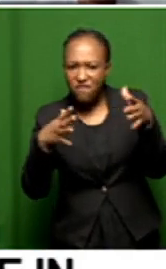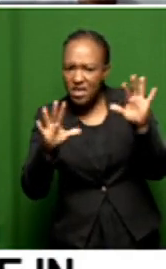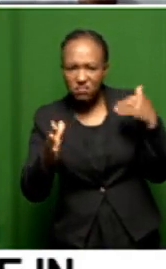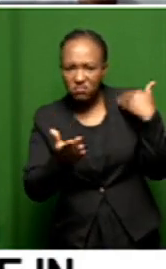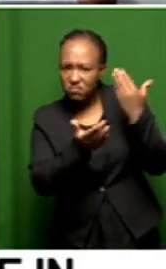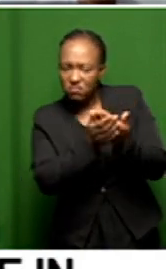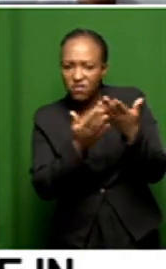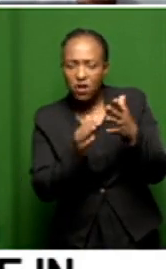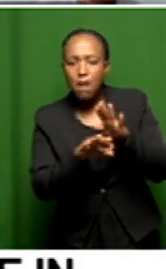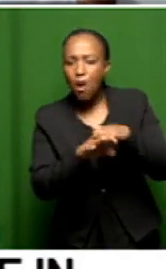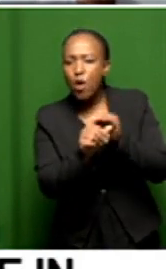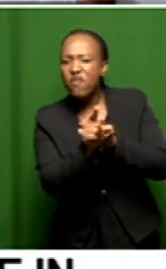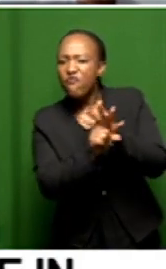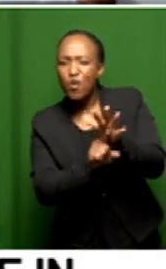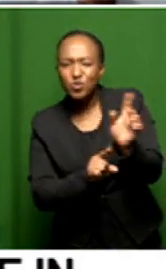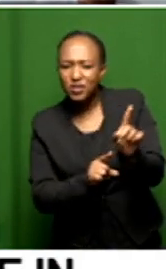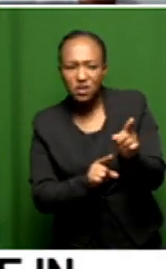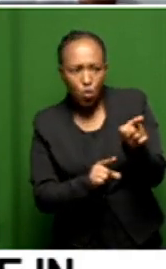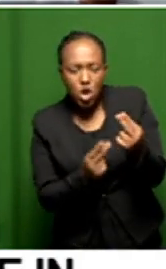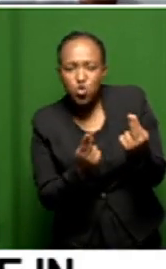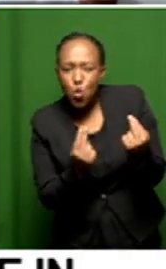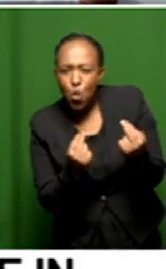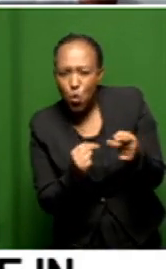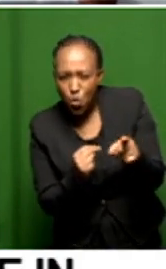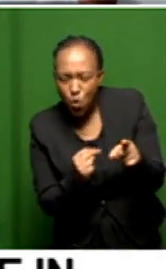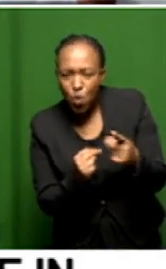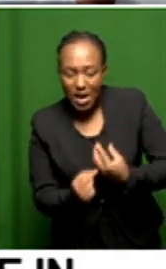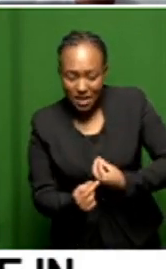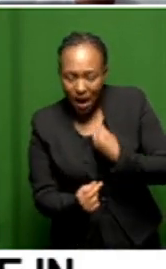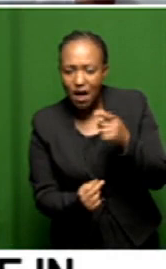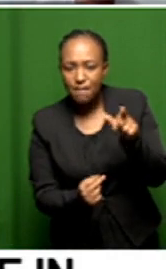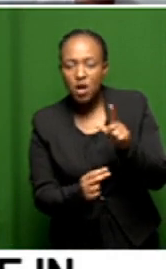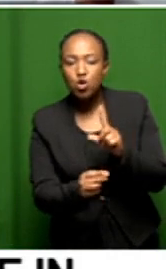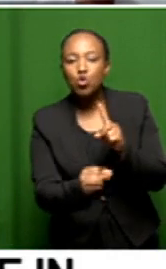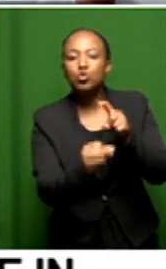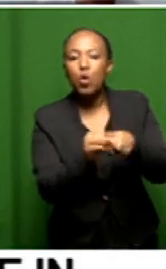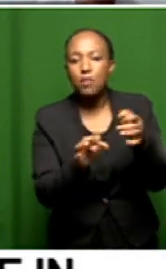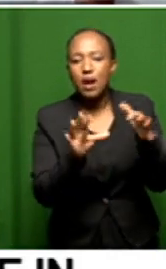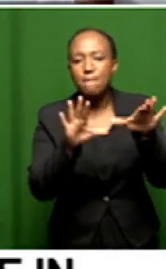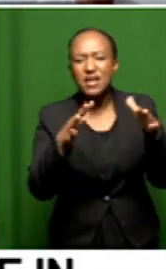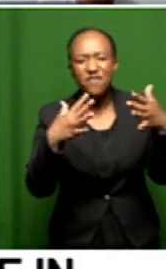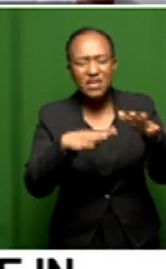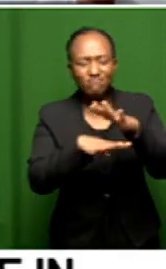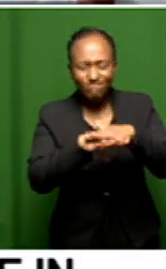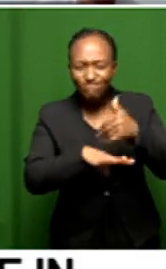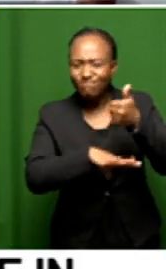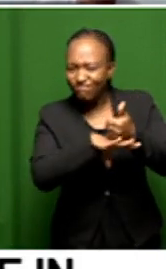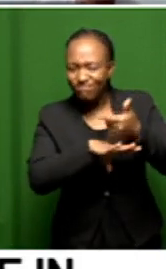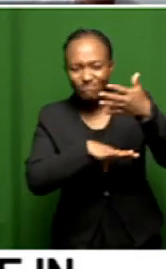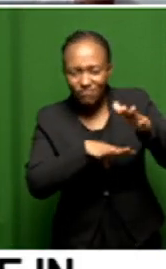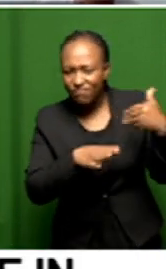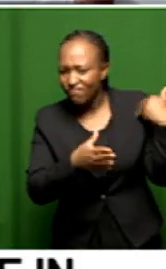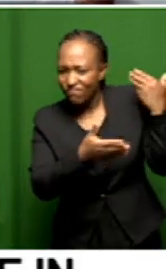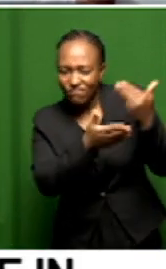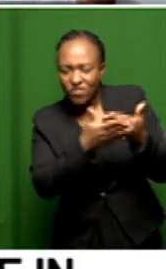How much influence are you going to have, as a new young person joining a political party that has been established and, that has